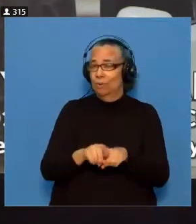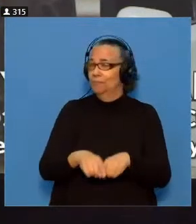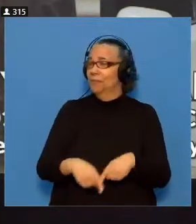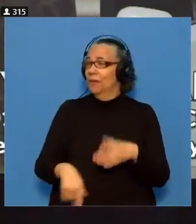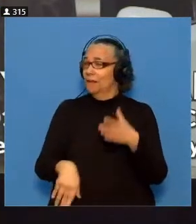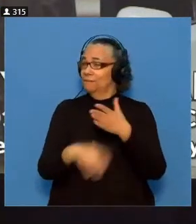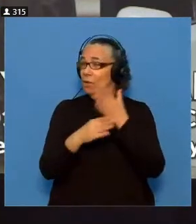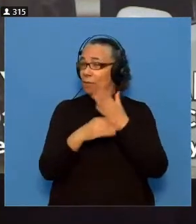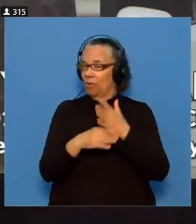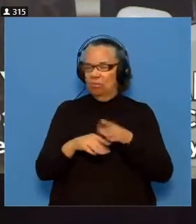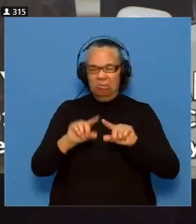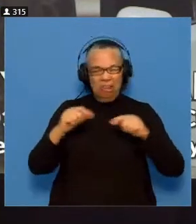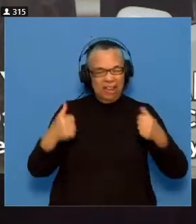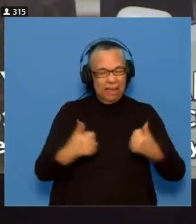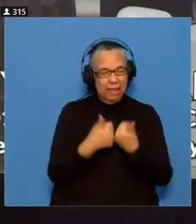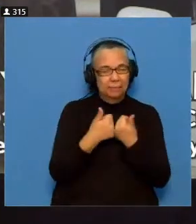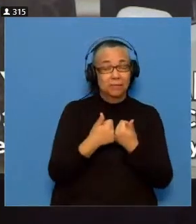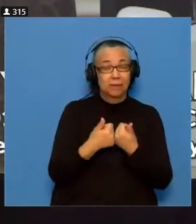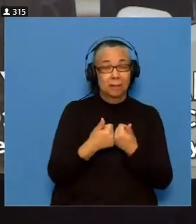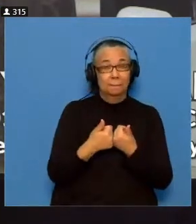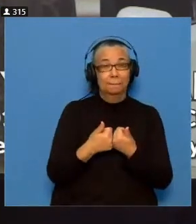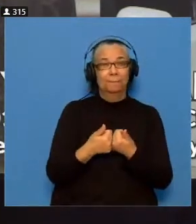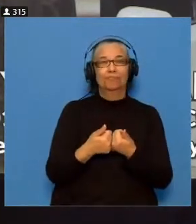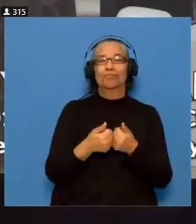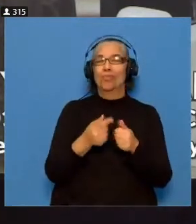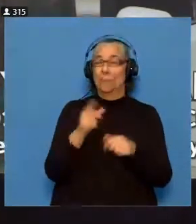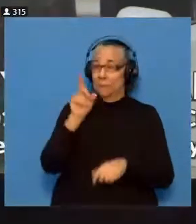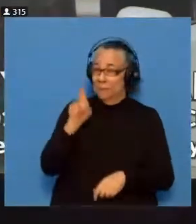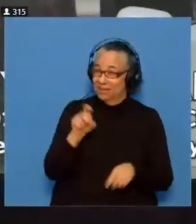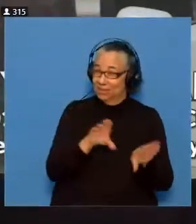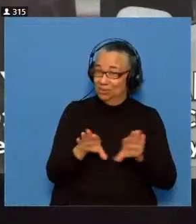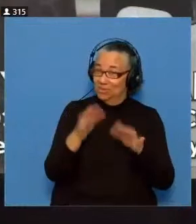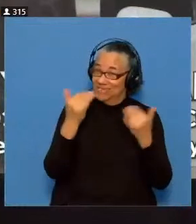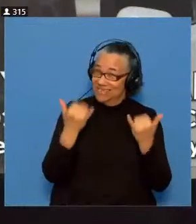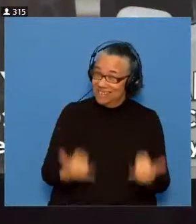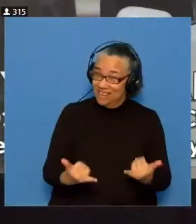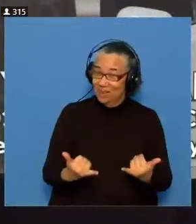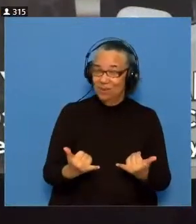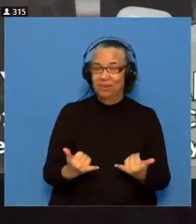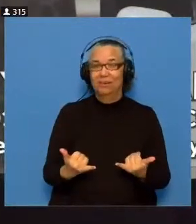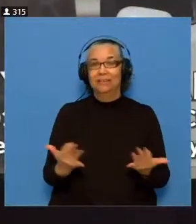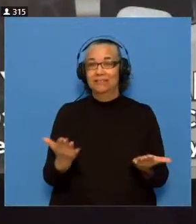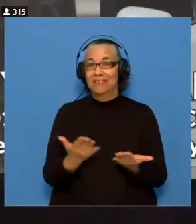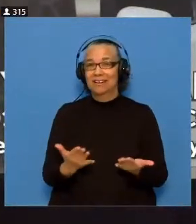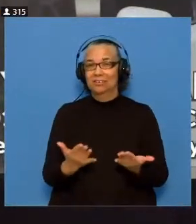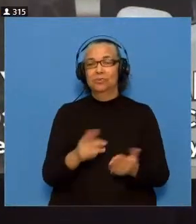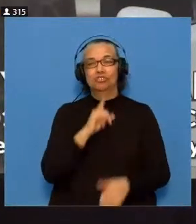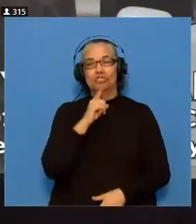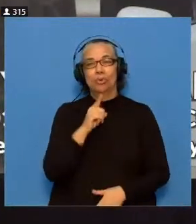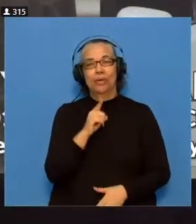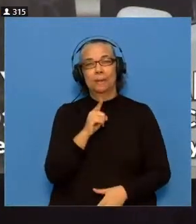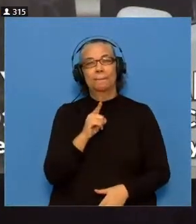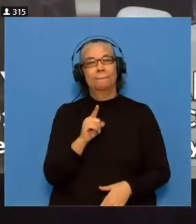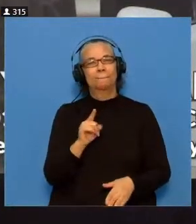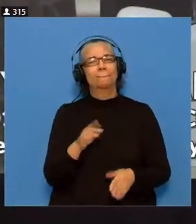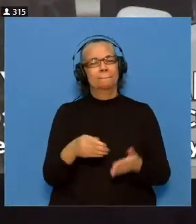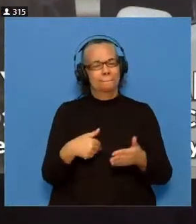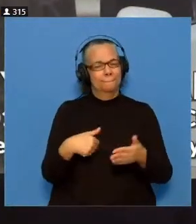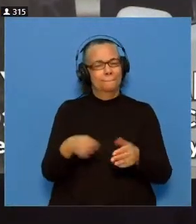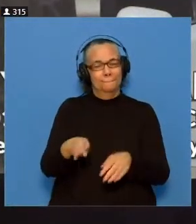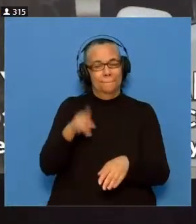What we must do, what is necessary in the present, in order to ensure that we can get our lives back to normal in the near